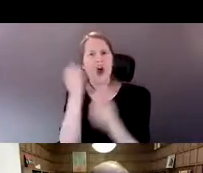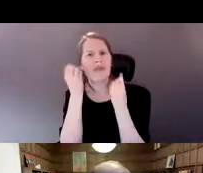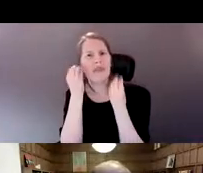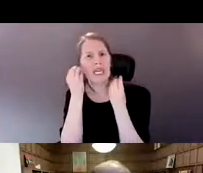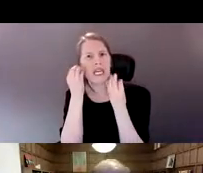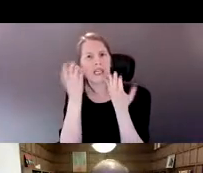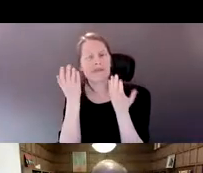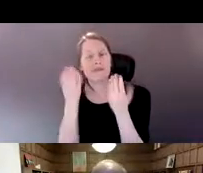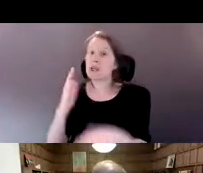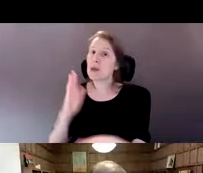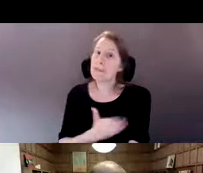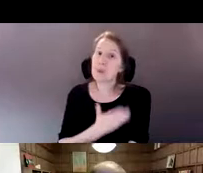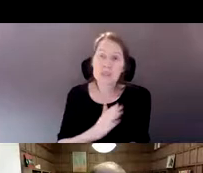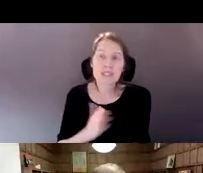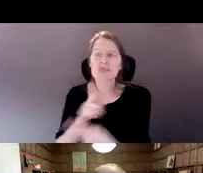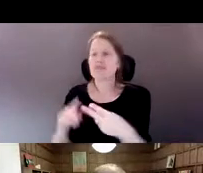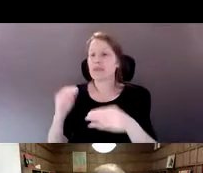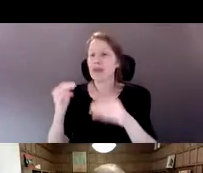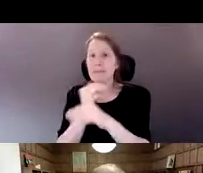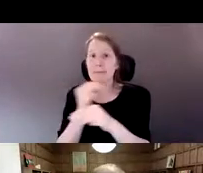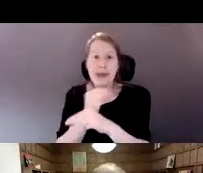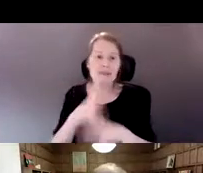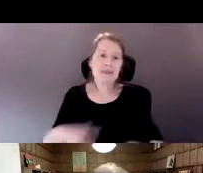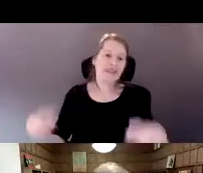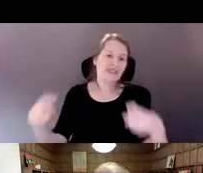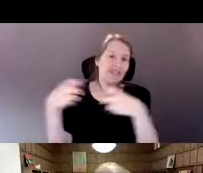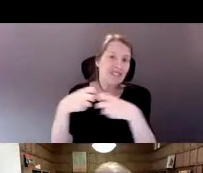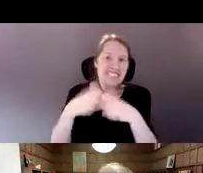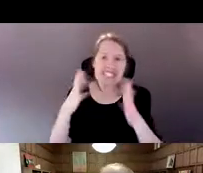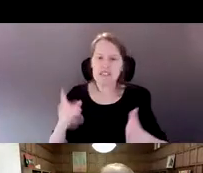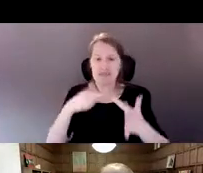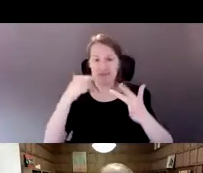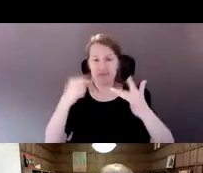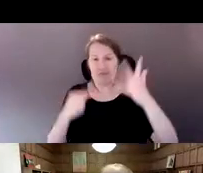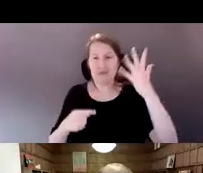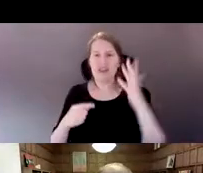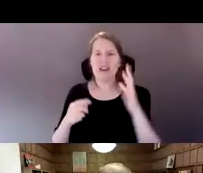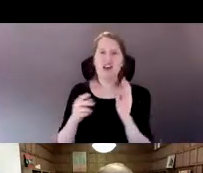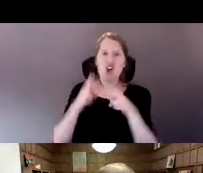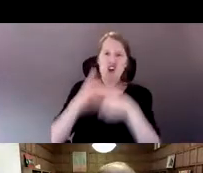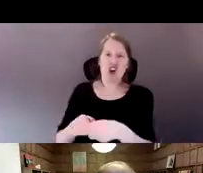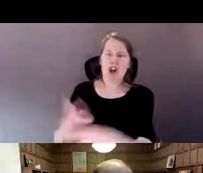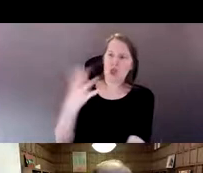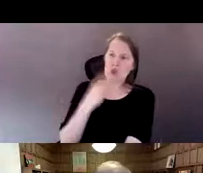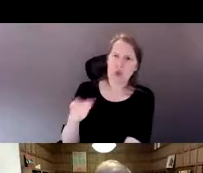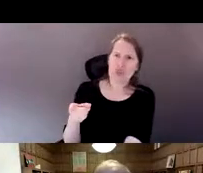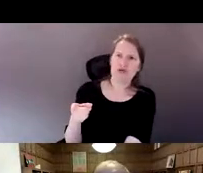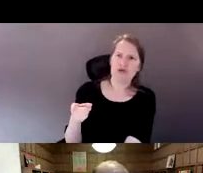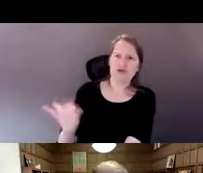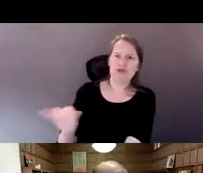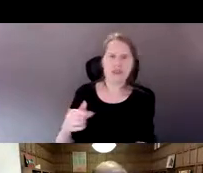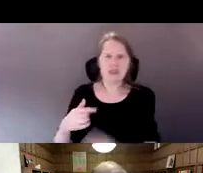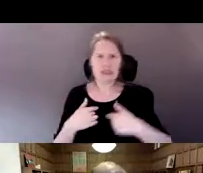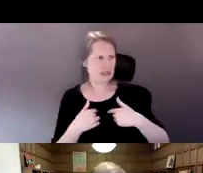Hindemith, the mathematicians and physicists who were condemned as Jewish by the Nazis, Ernst